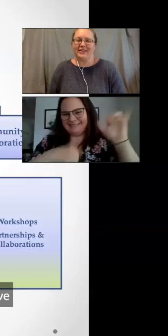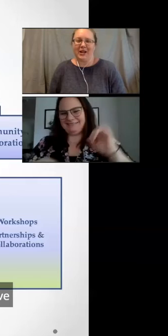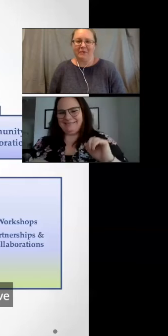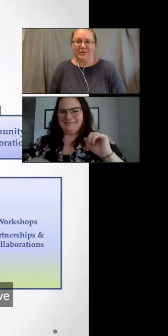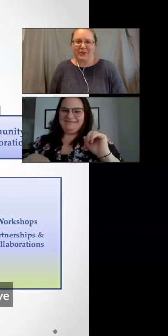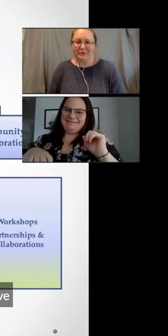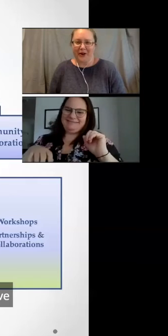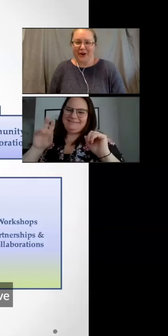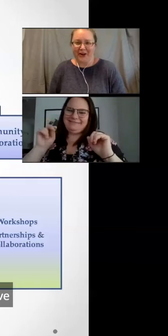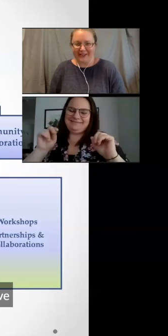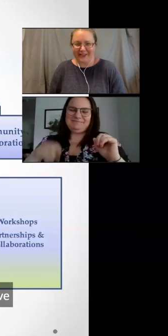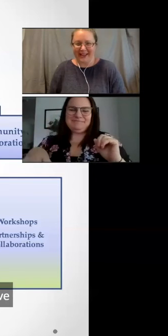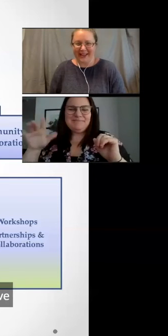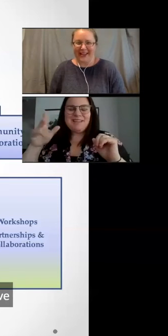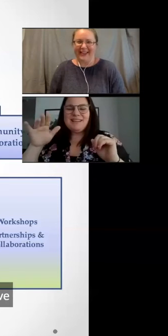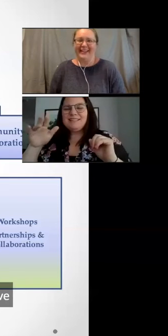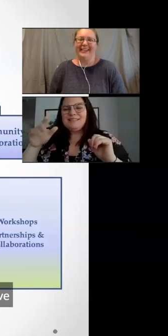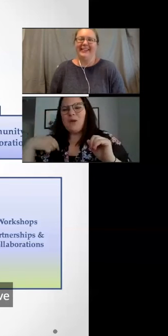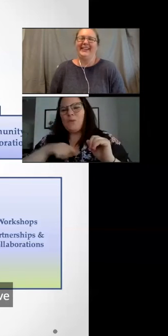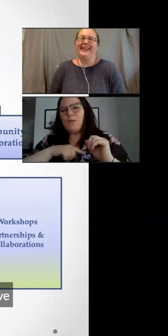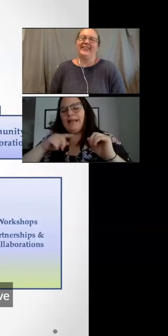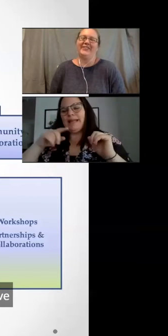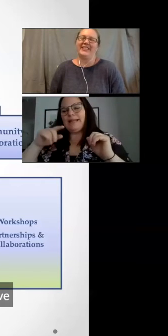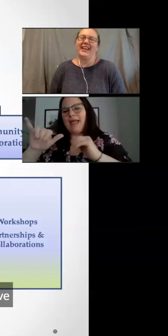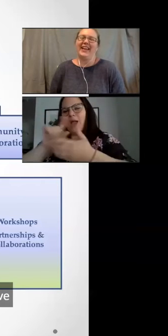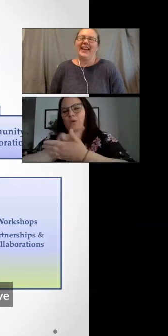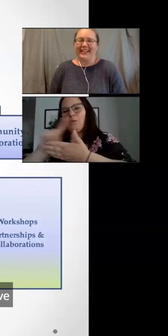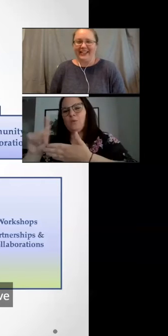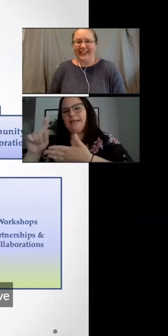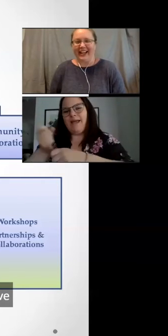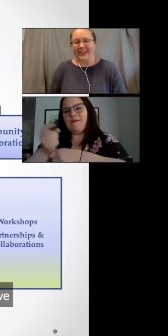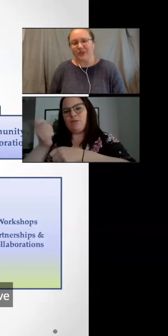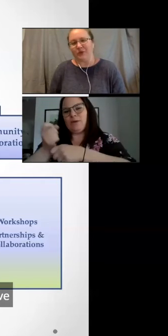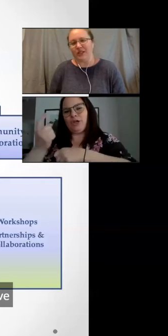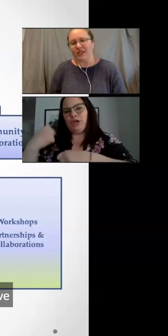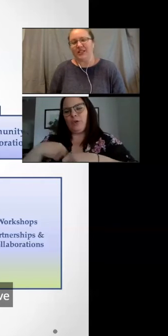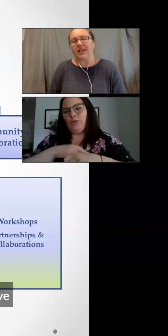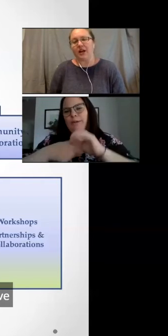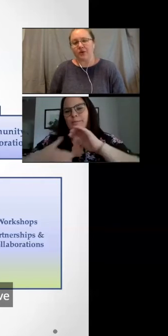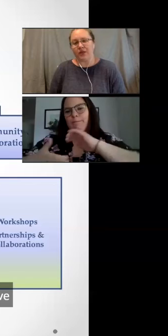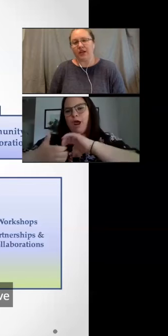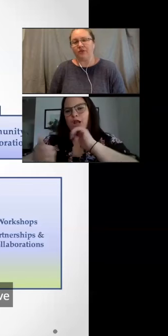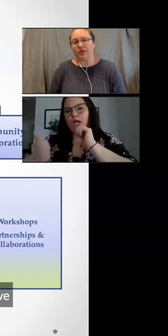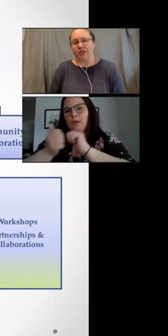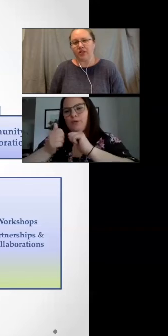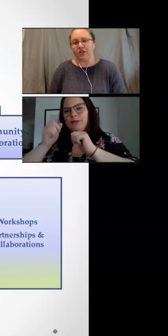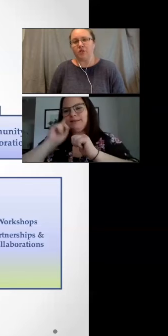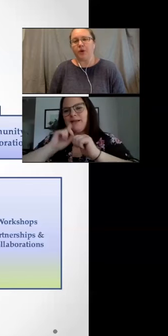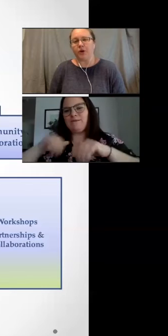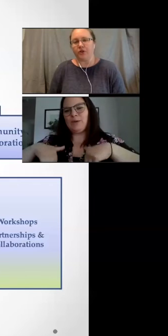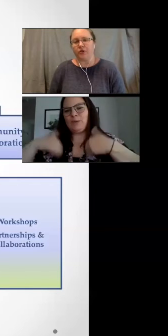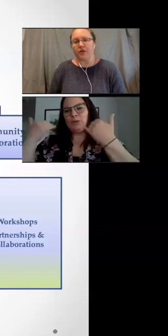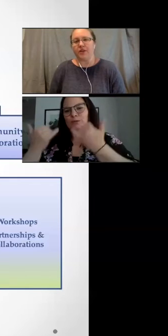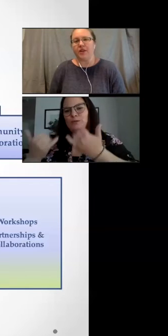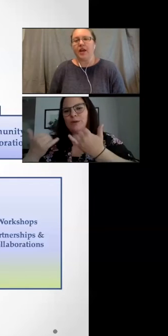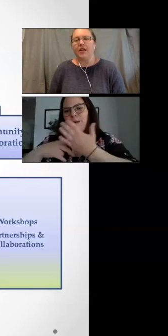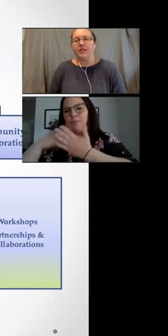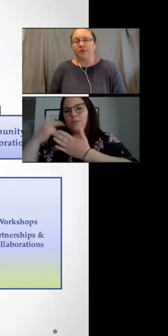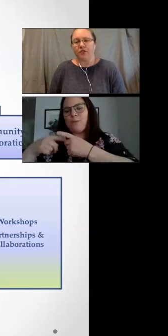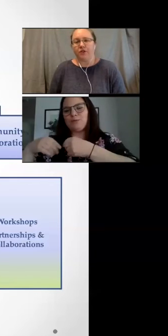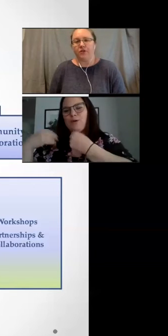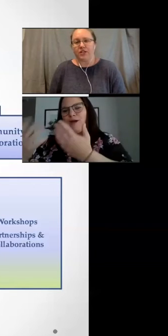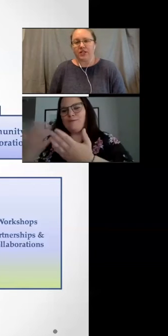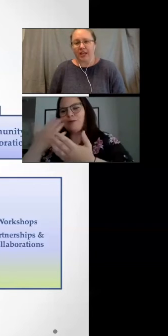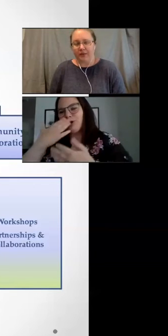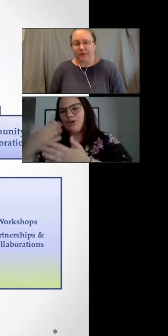it's time to party. I'm just kidding. Actually, we take that week every year to partner with